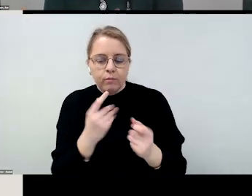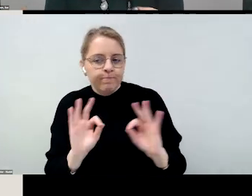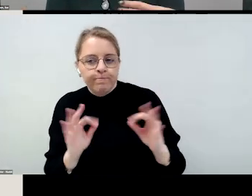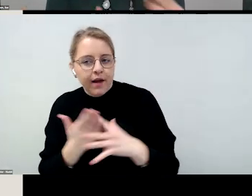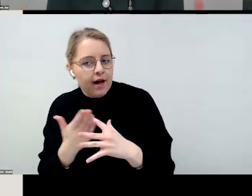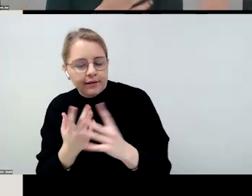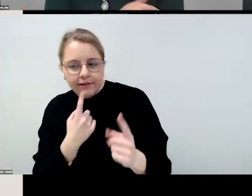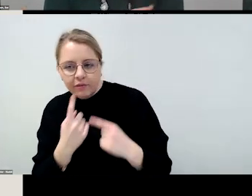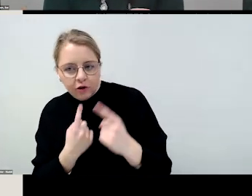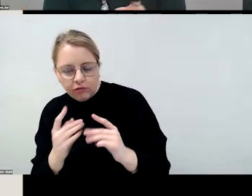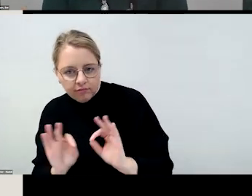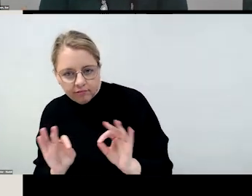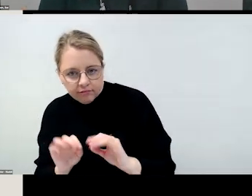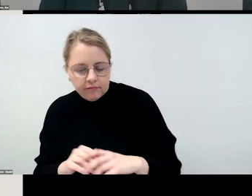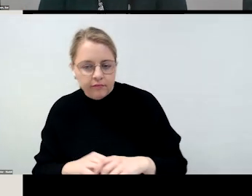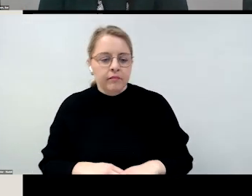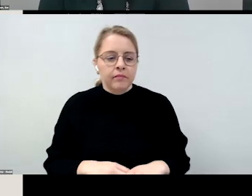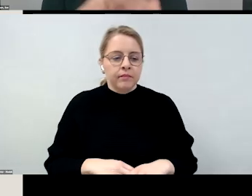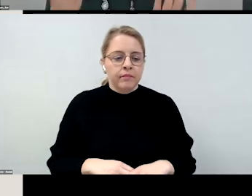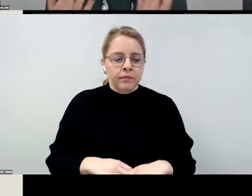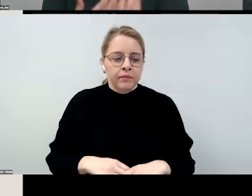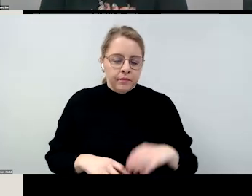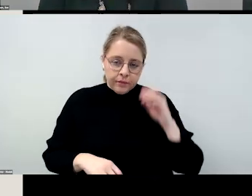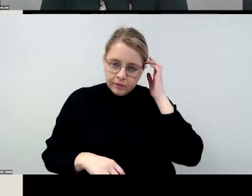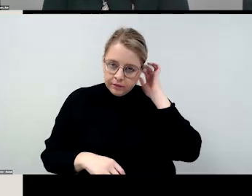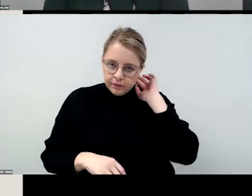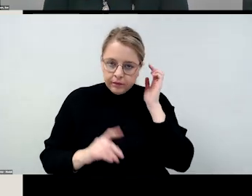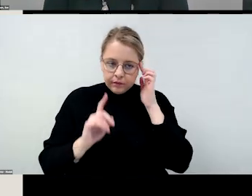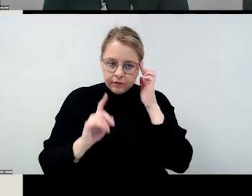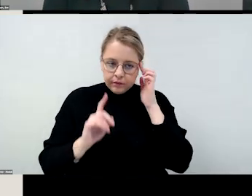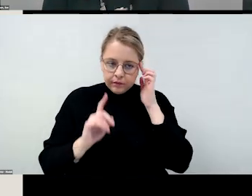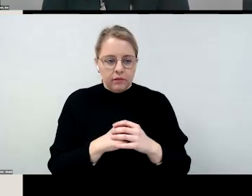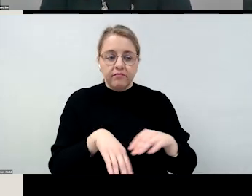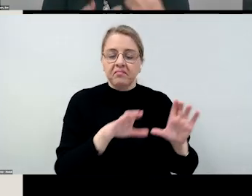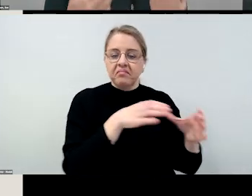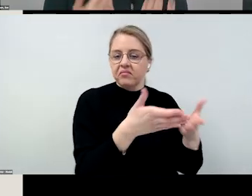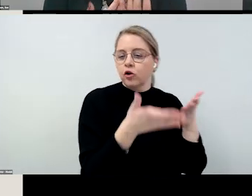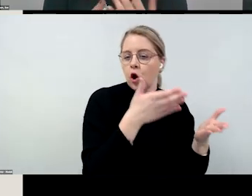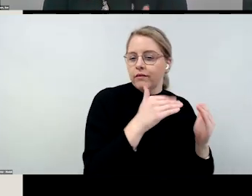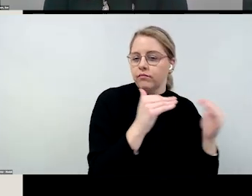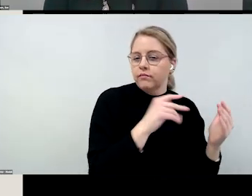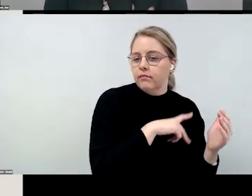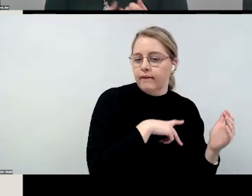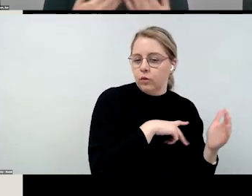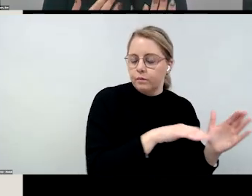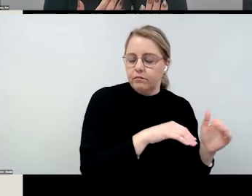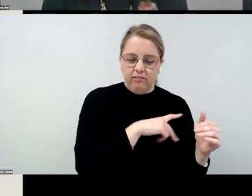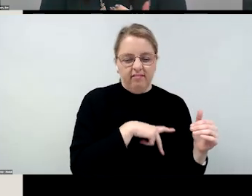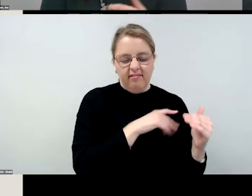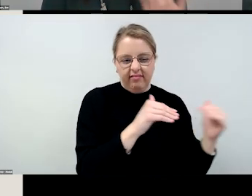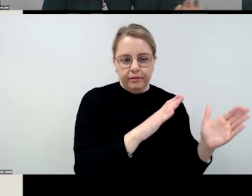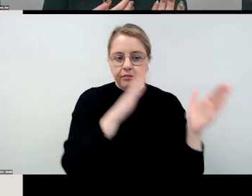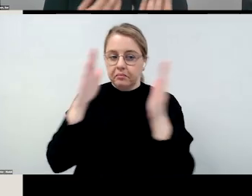to health information to get that access. But also we need change at the systemic and sector level. We need clear roles